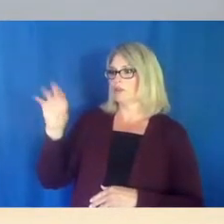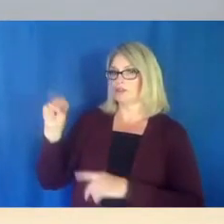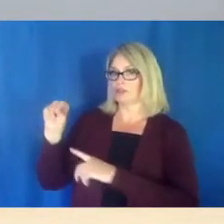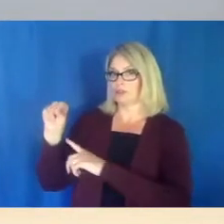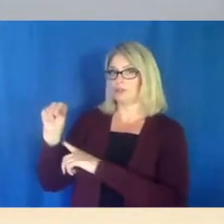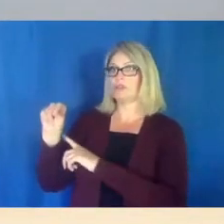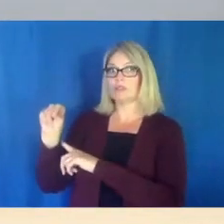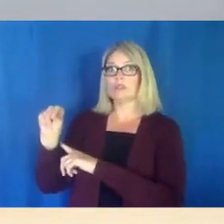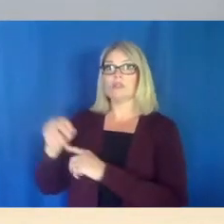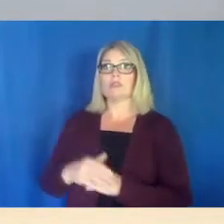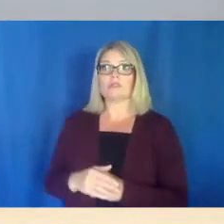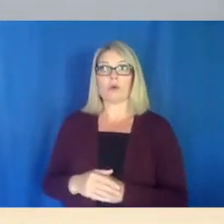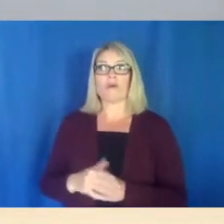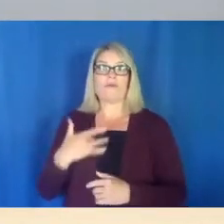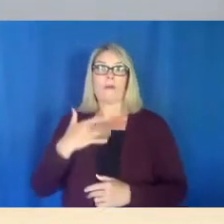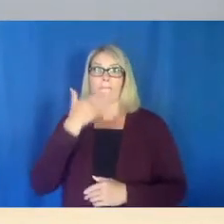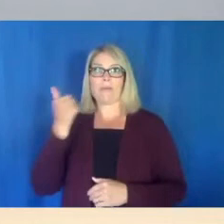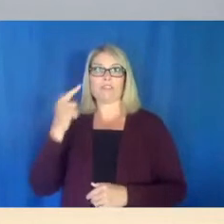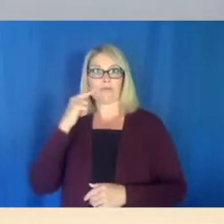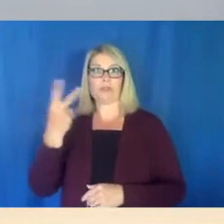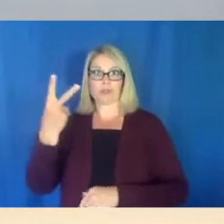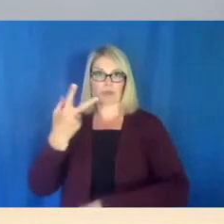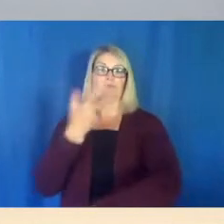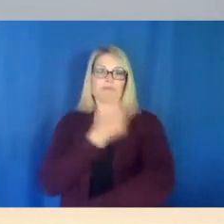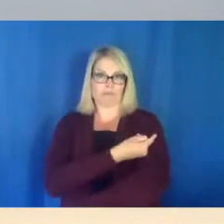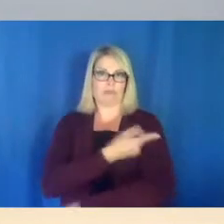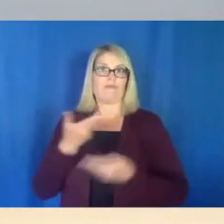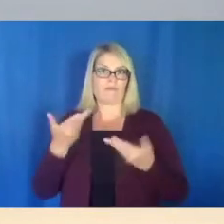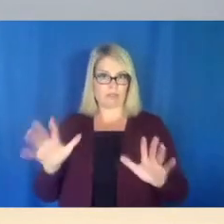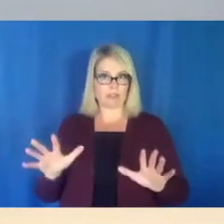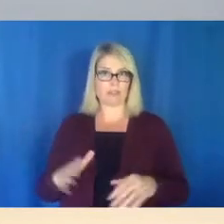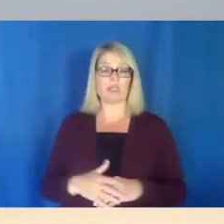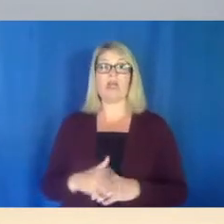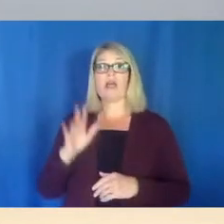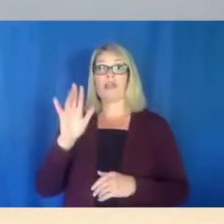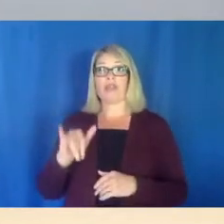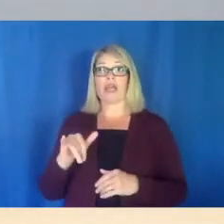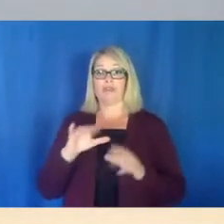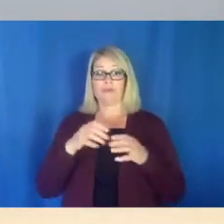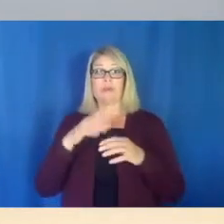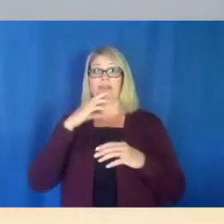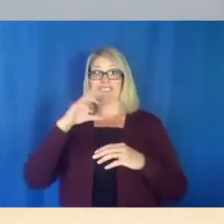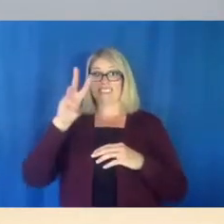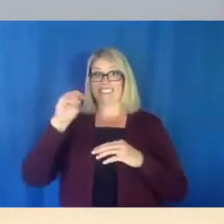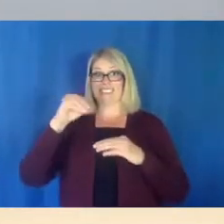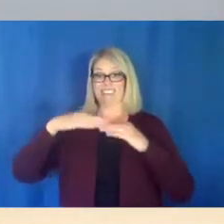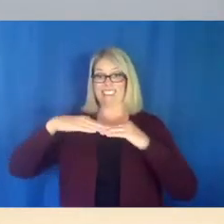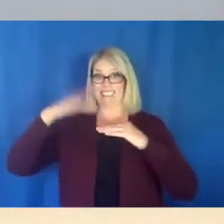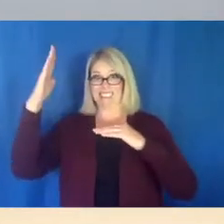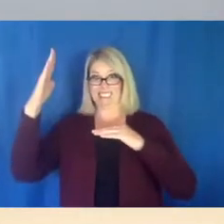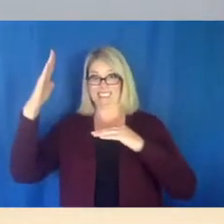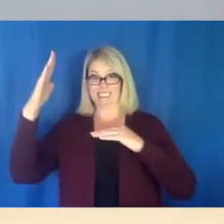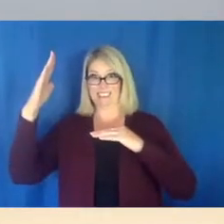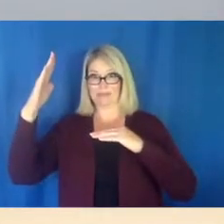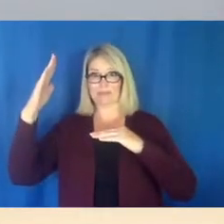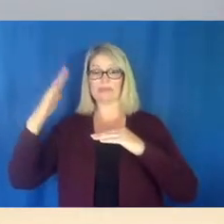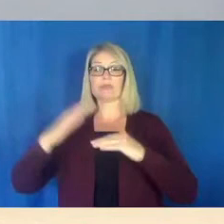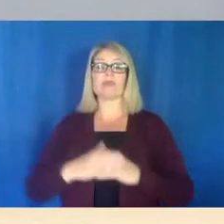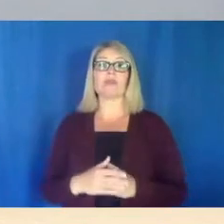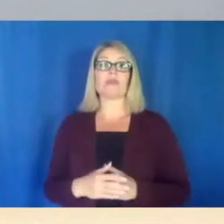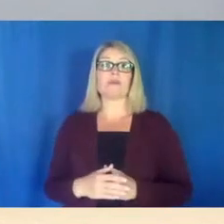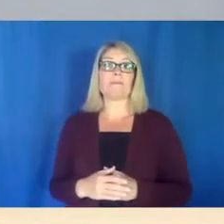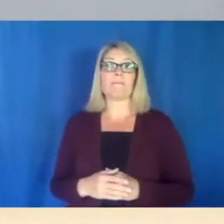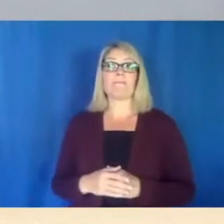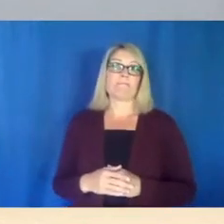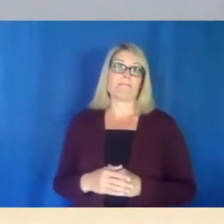possible. And also the age group of 60 years of age and up, making sure they in particular